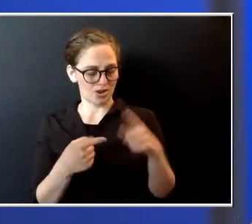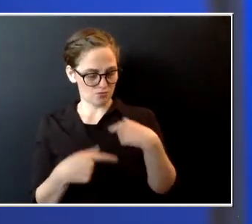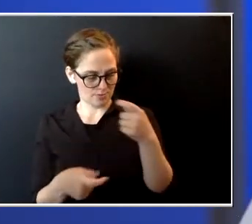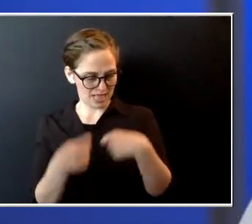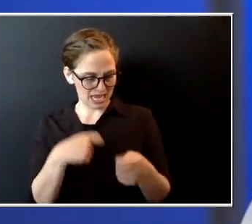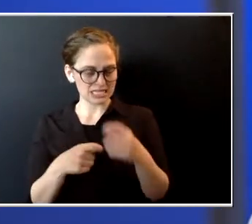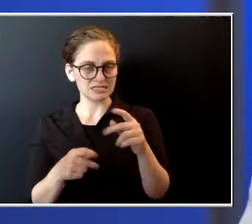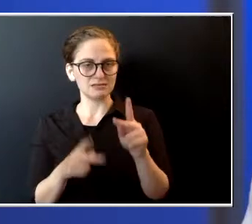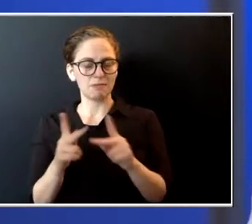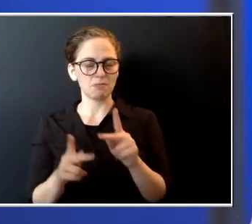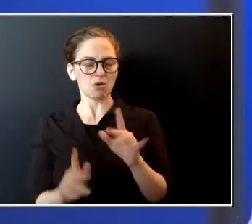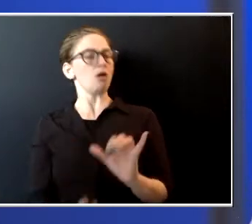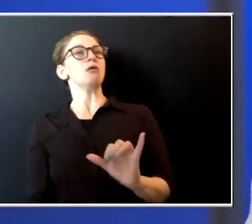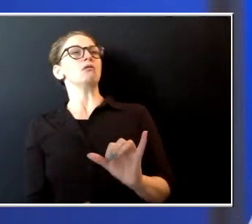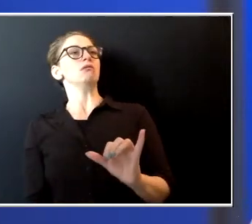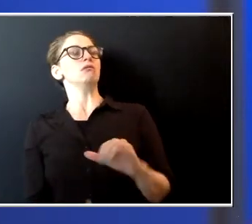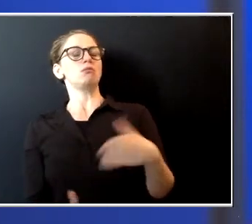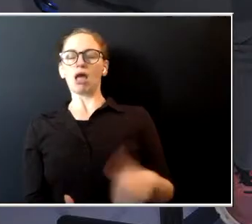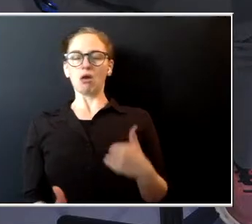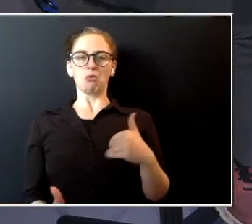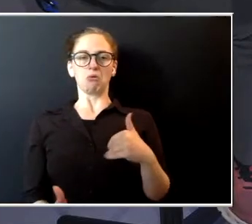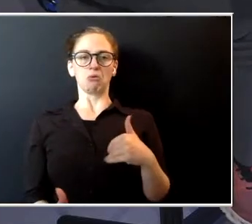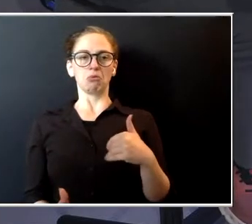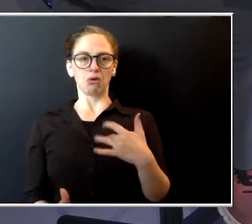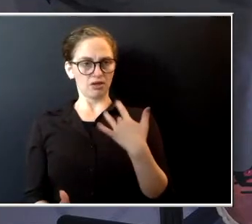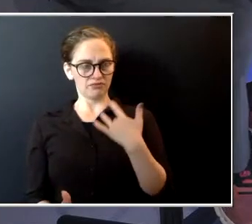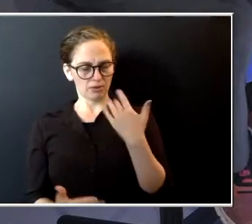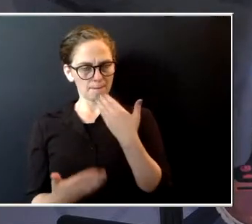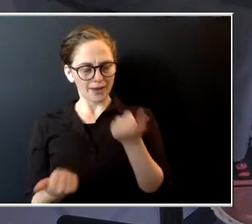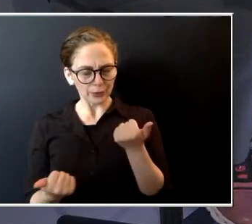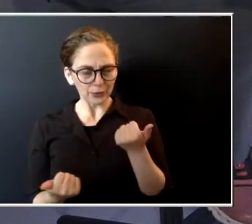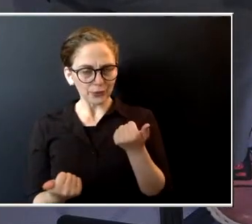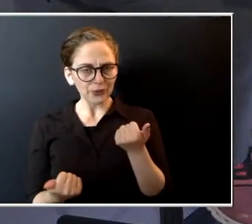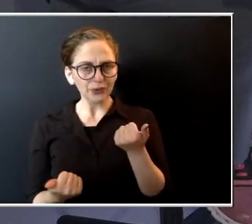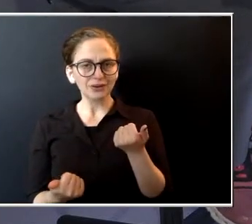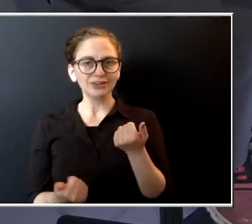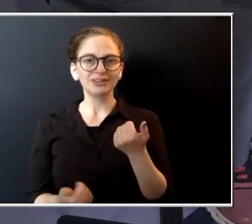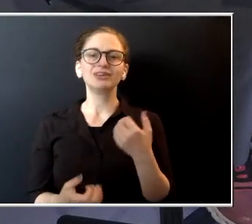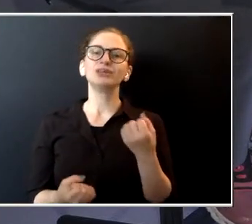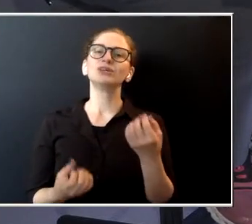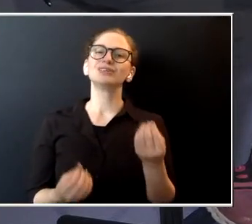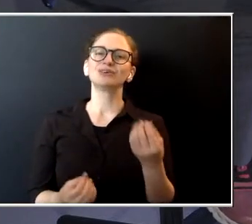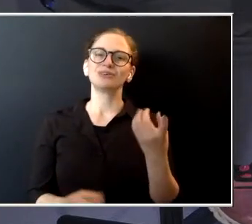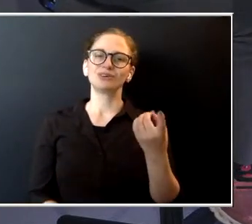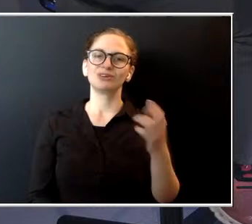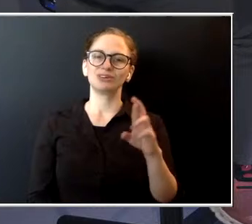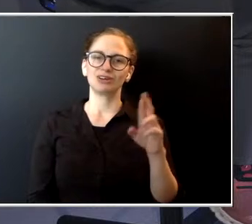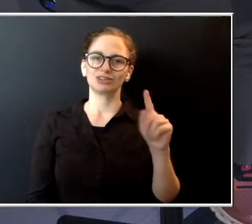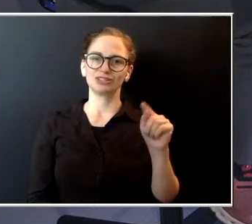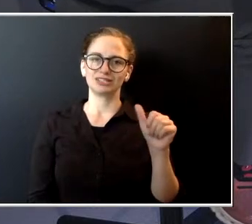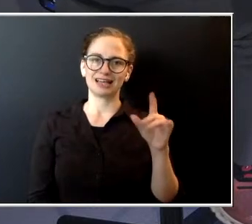is a very classic story that we hear. So, Dr. Tedros, is there a way to catch this kind of thing